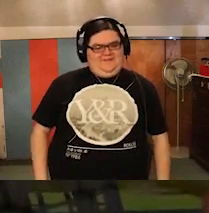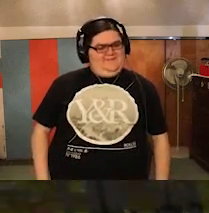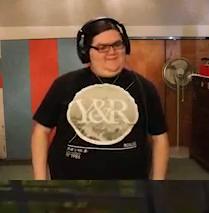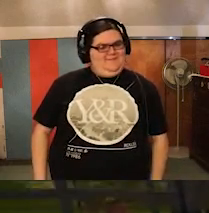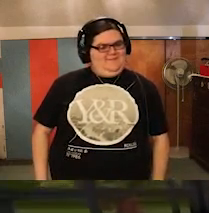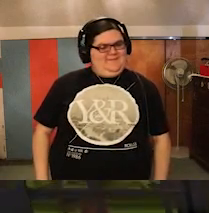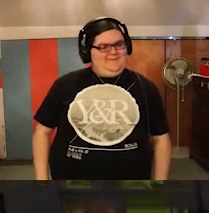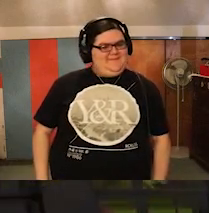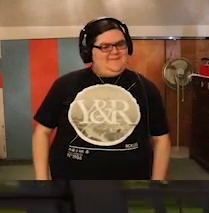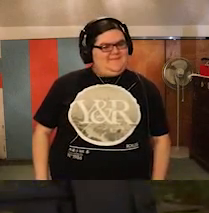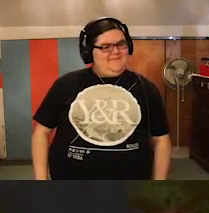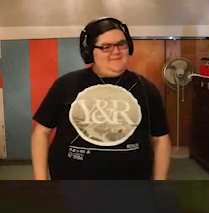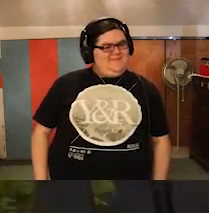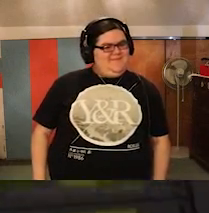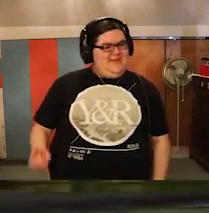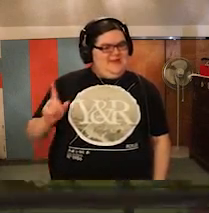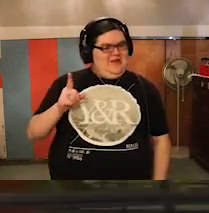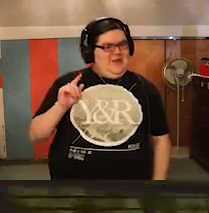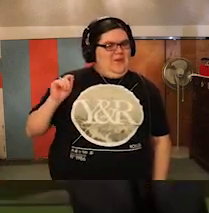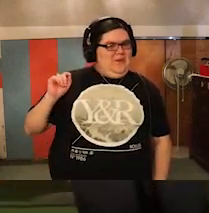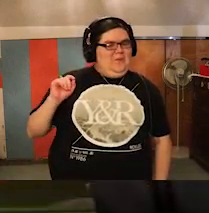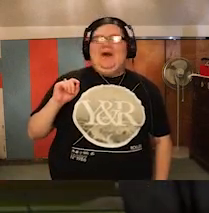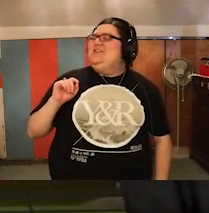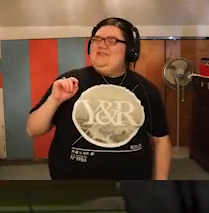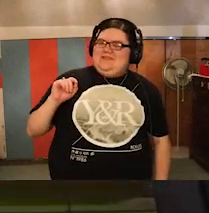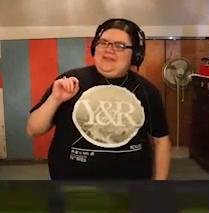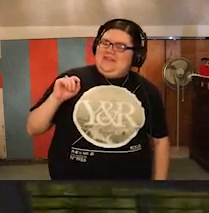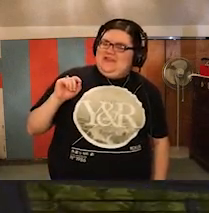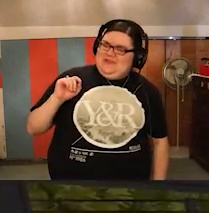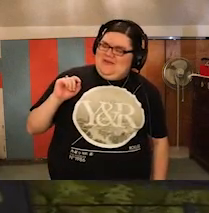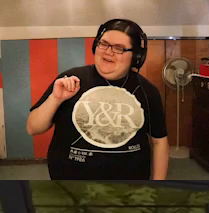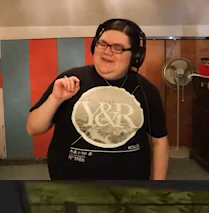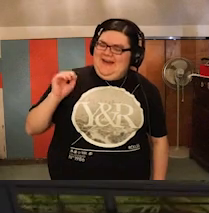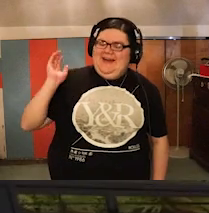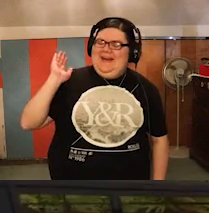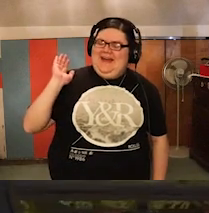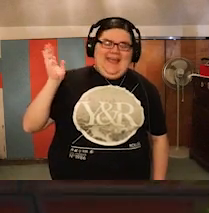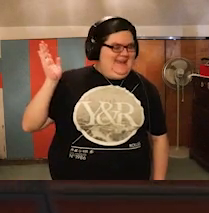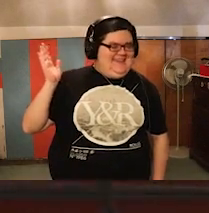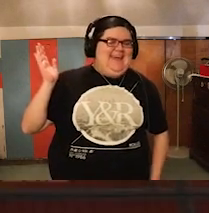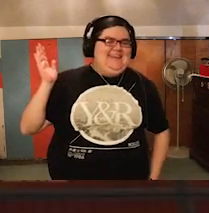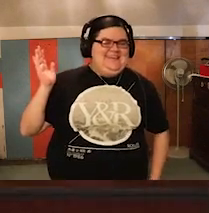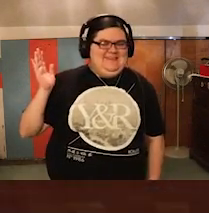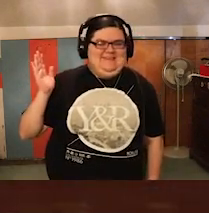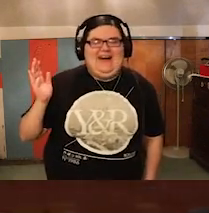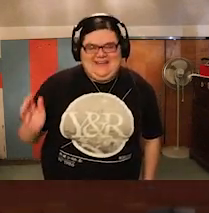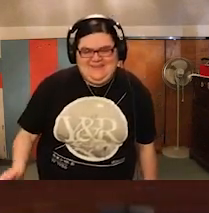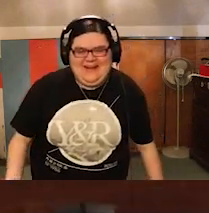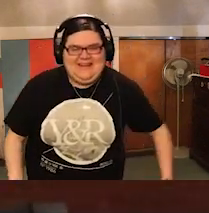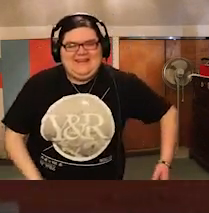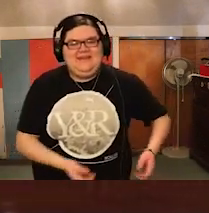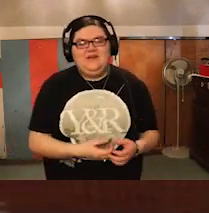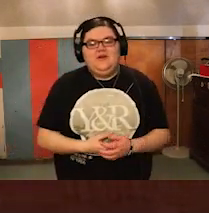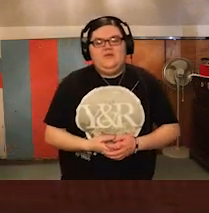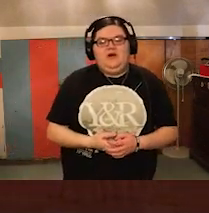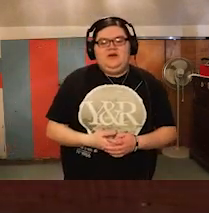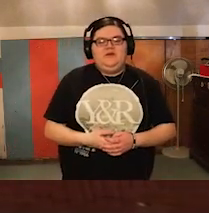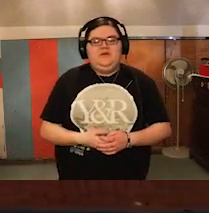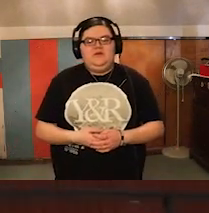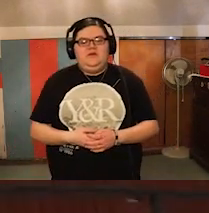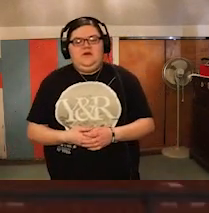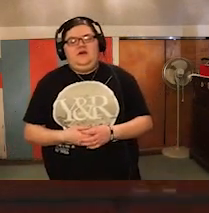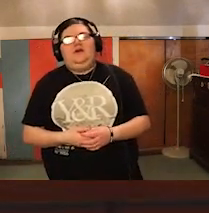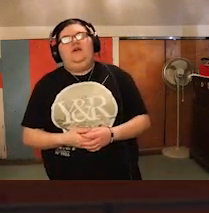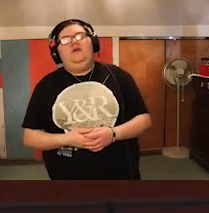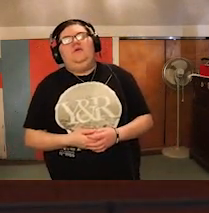why didn't have that much power? I don't like that. Oh, no. Why did you say that, Joshua? Piss off. I hated that. No. What?